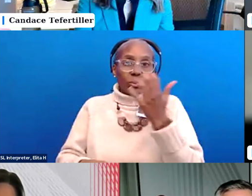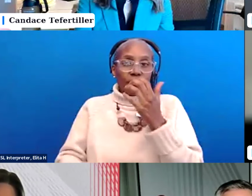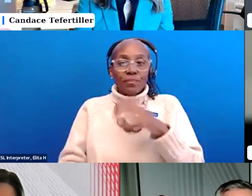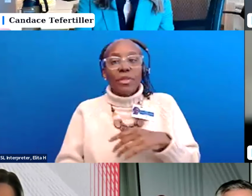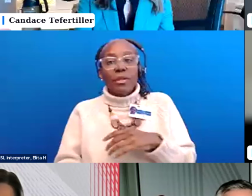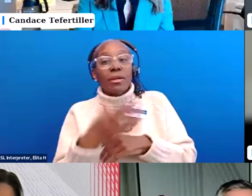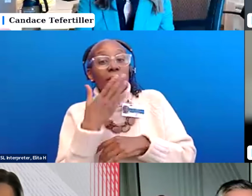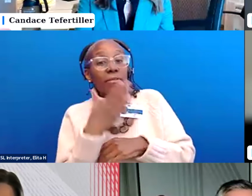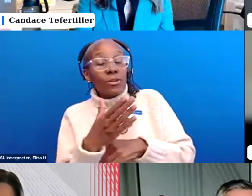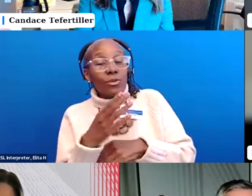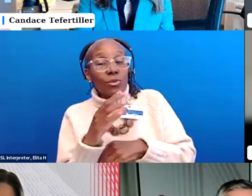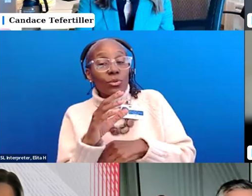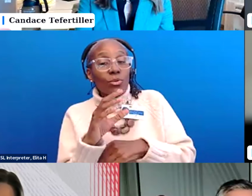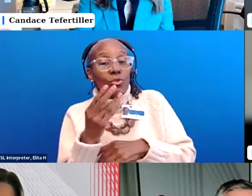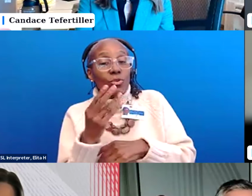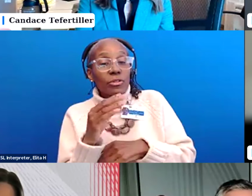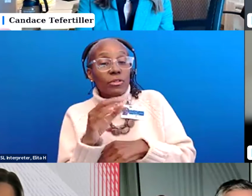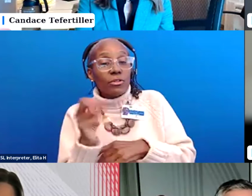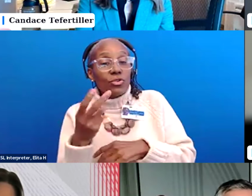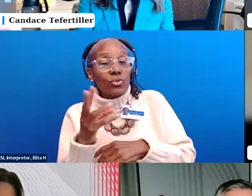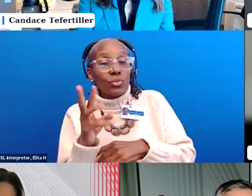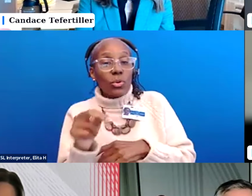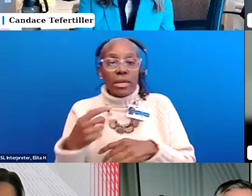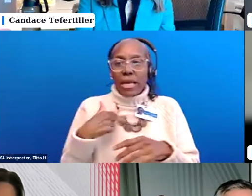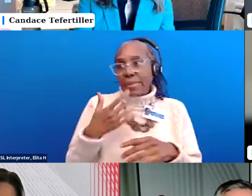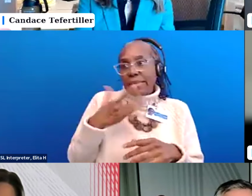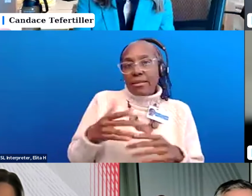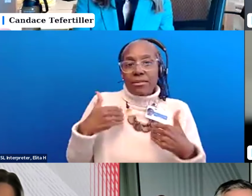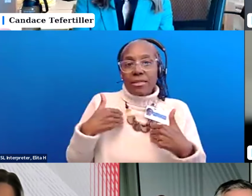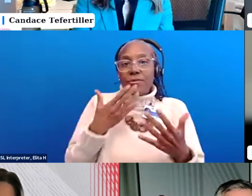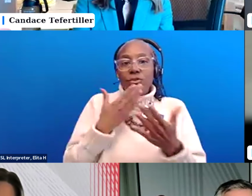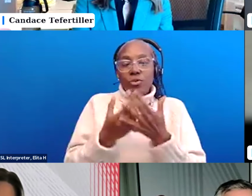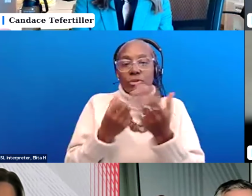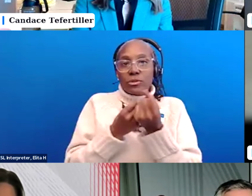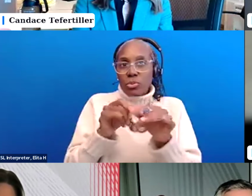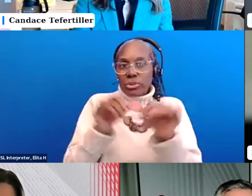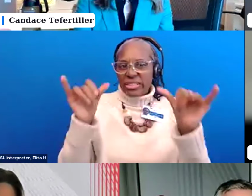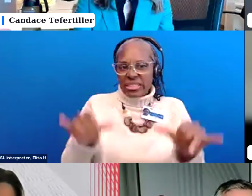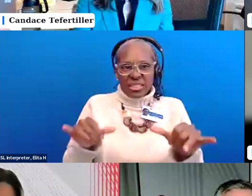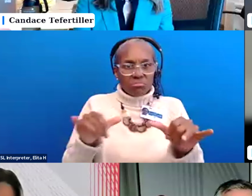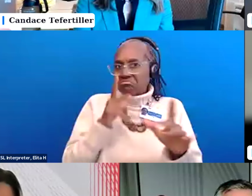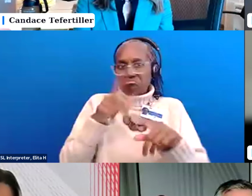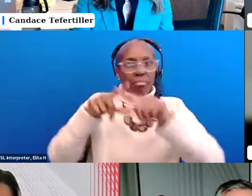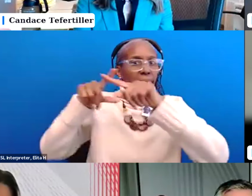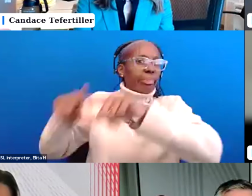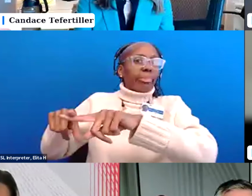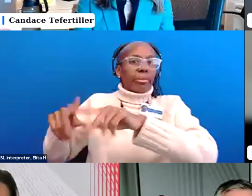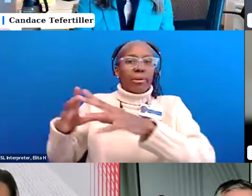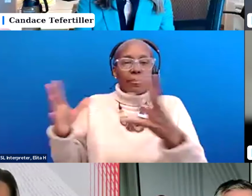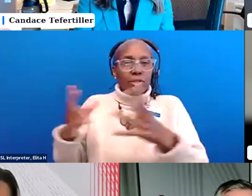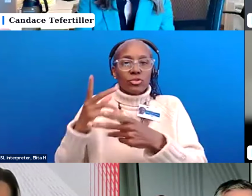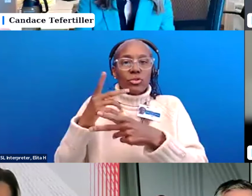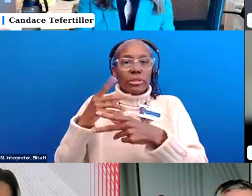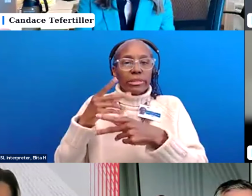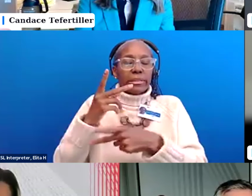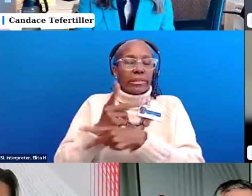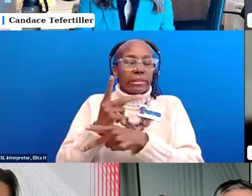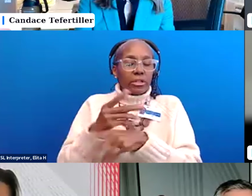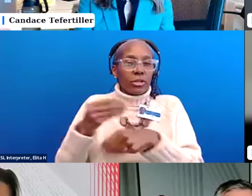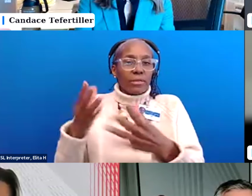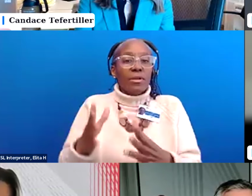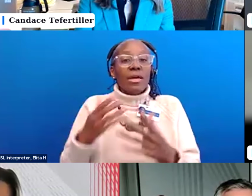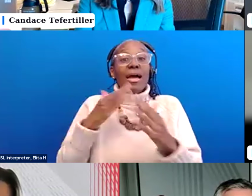Sherown? I've been pretty fortunate to have a good support system and haven't had to rely a lot on caregiving, but I also do